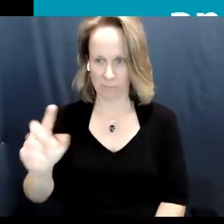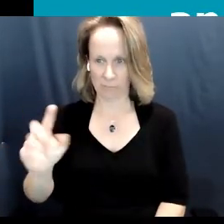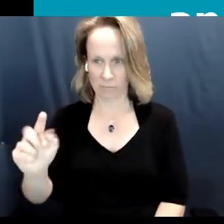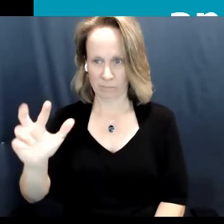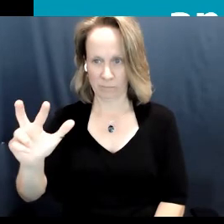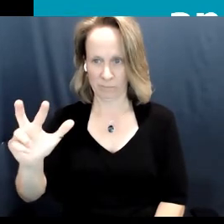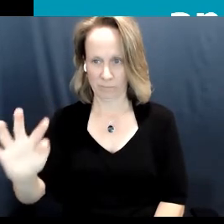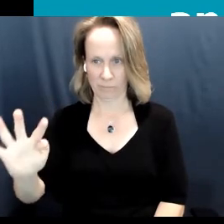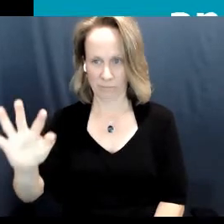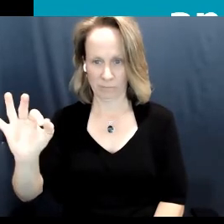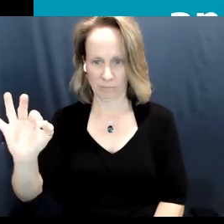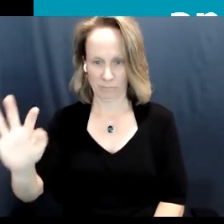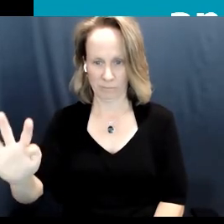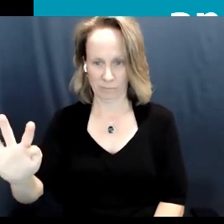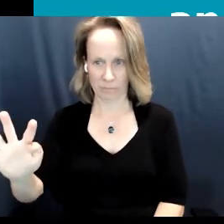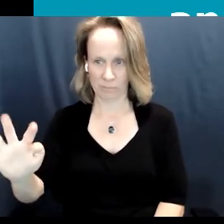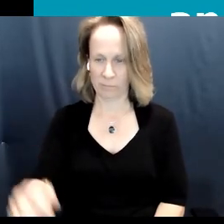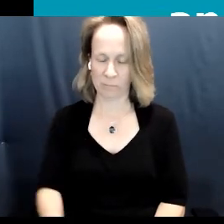513494.